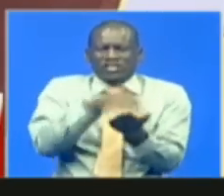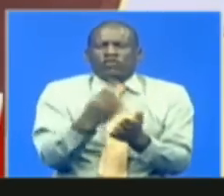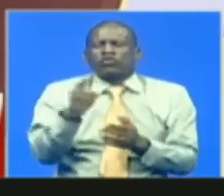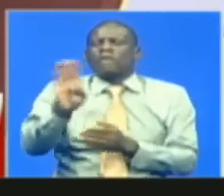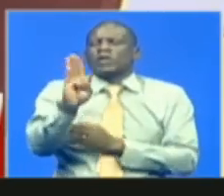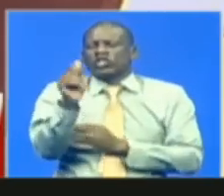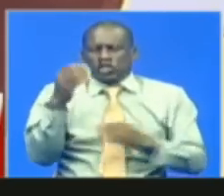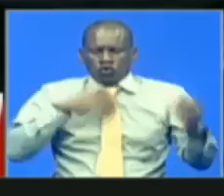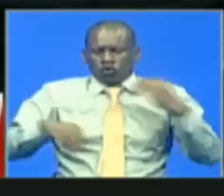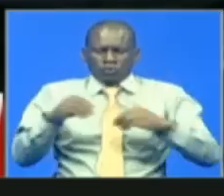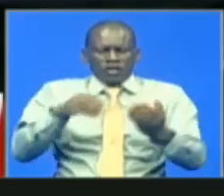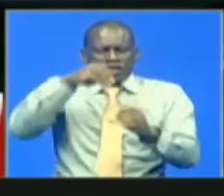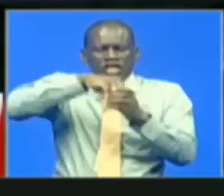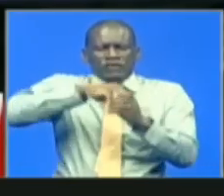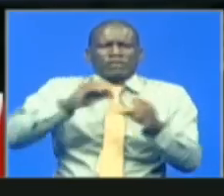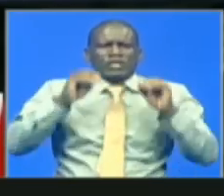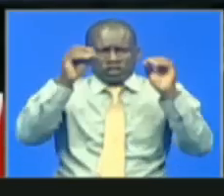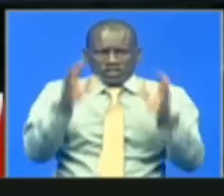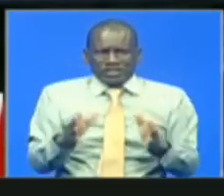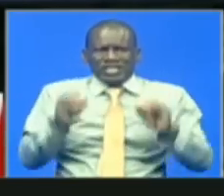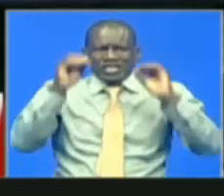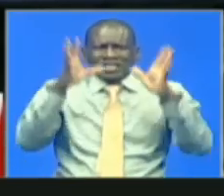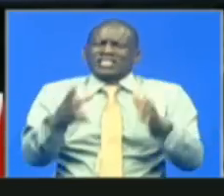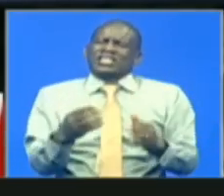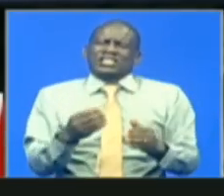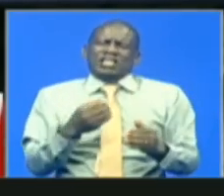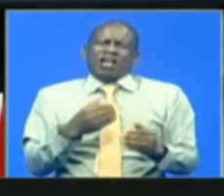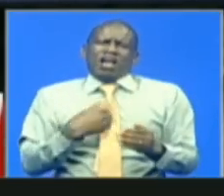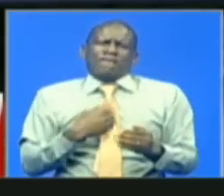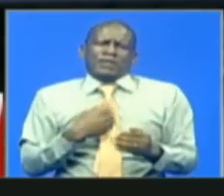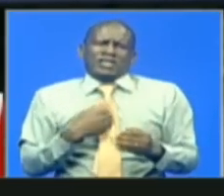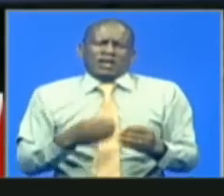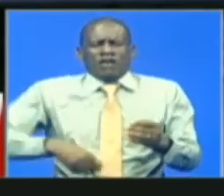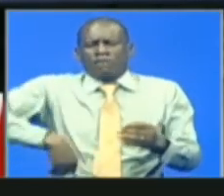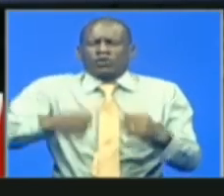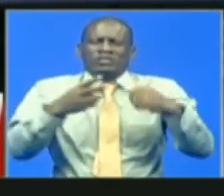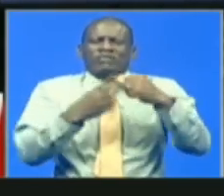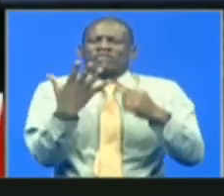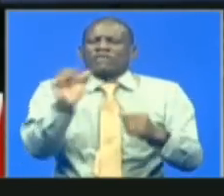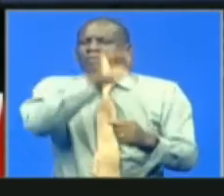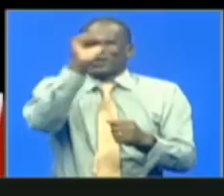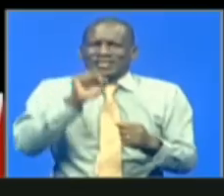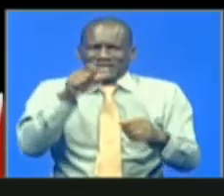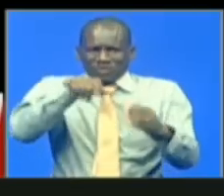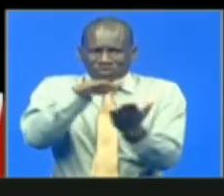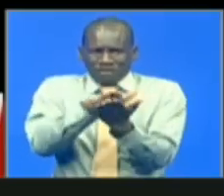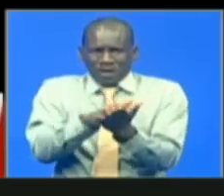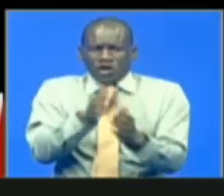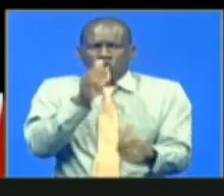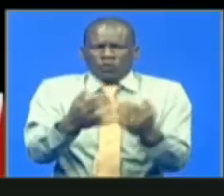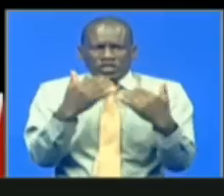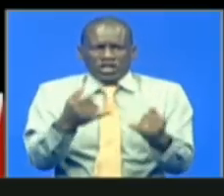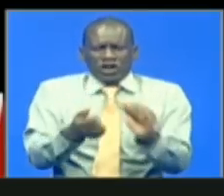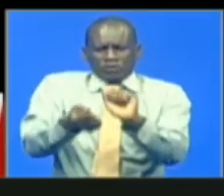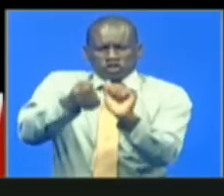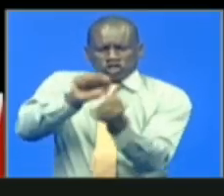scandal invested by teachers. The teachers are said to have been enticed into buying a 75% stake in the bank, which has since rebranded